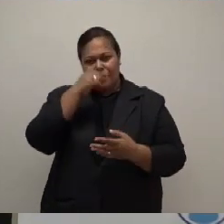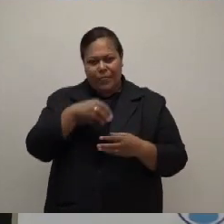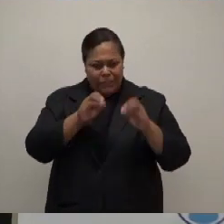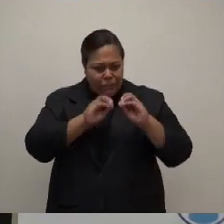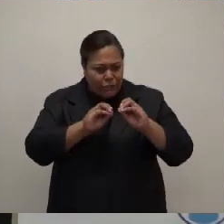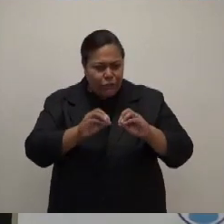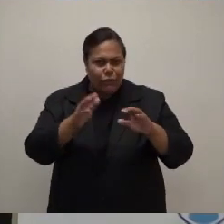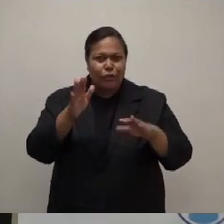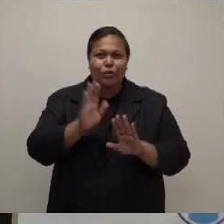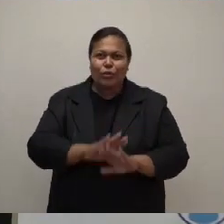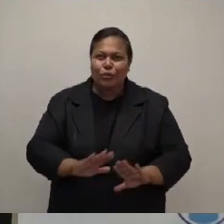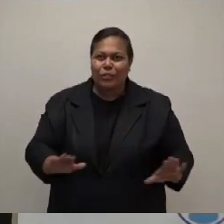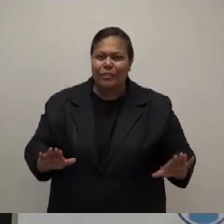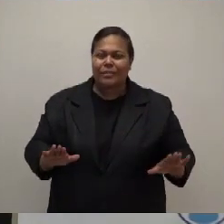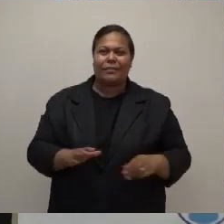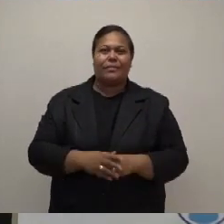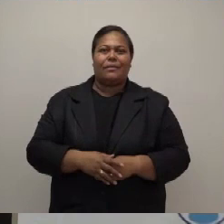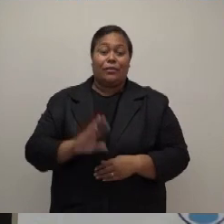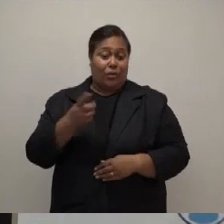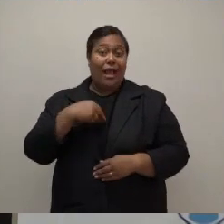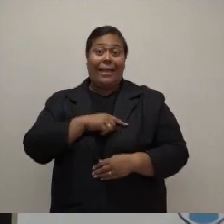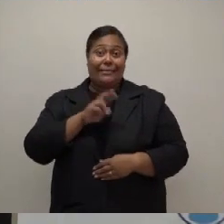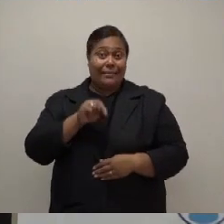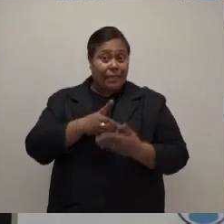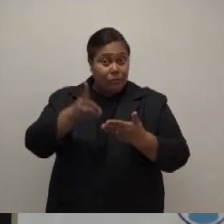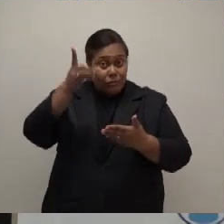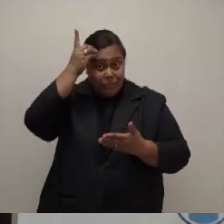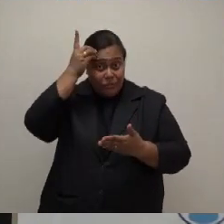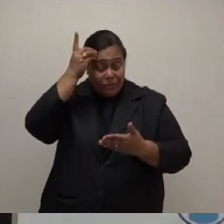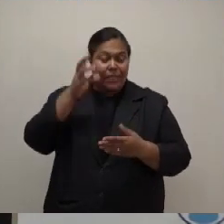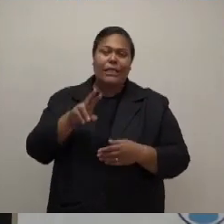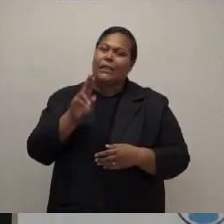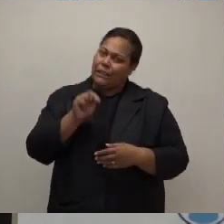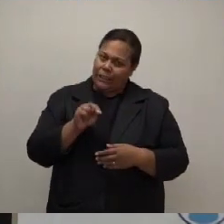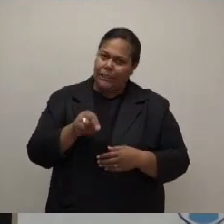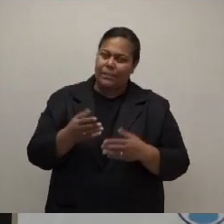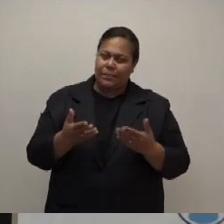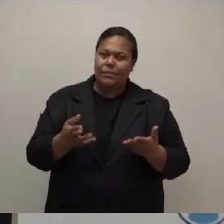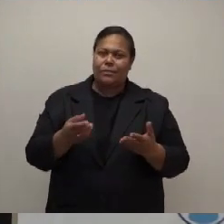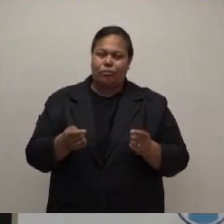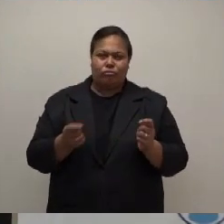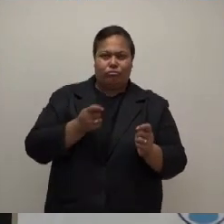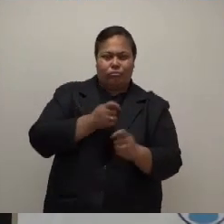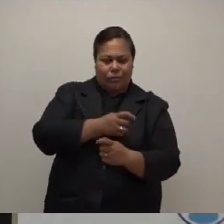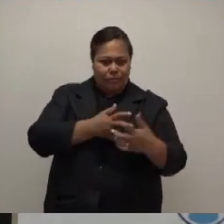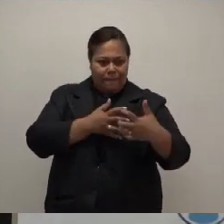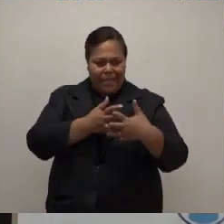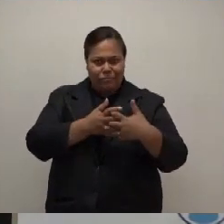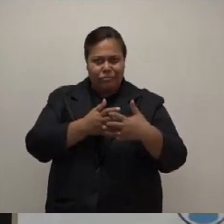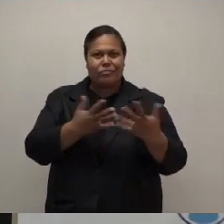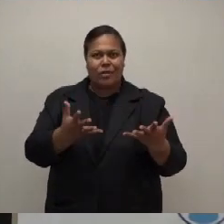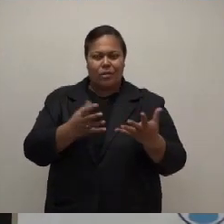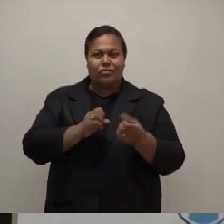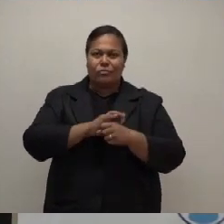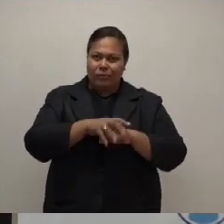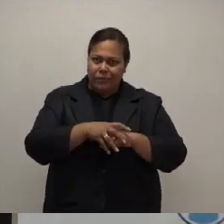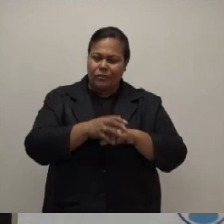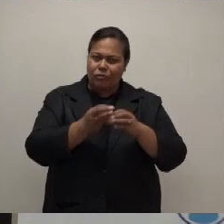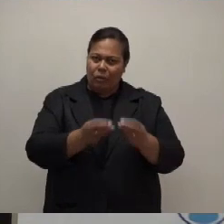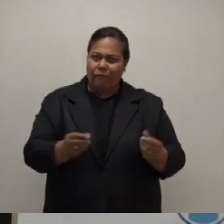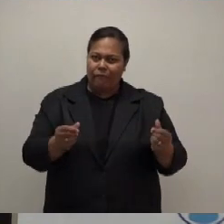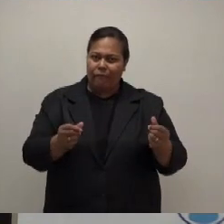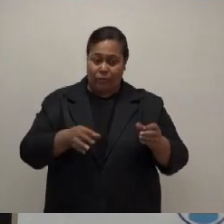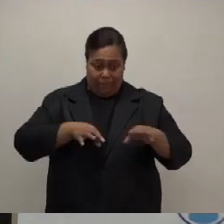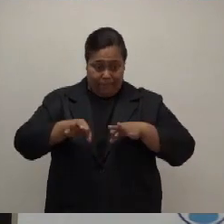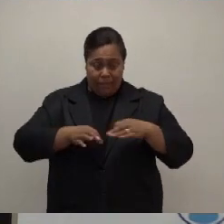by COVID-proofing our education system as much as possible. Our plan to reopen